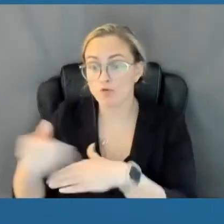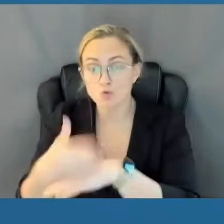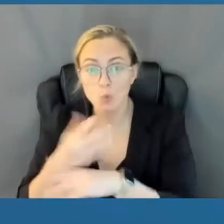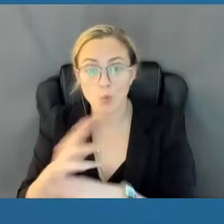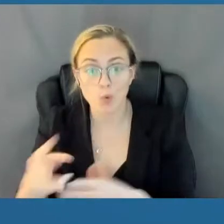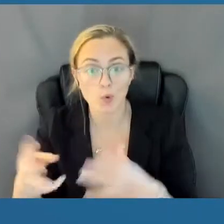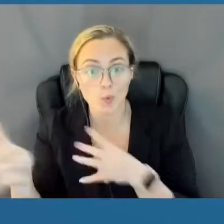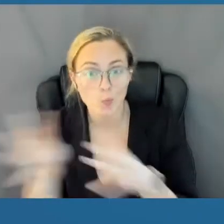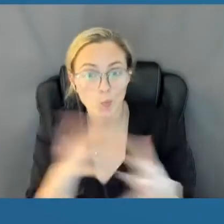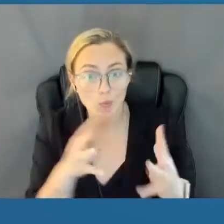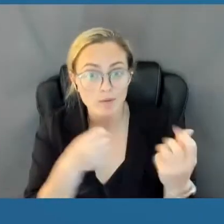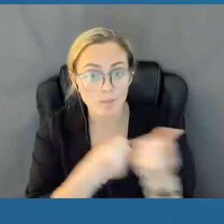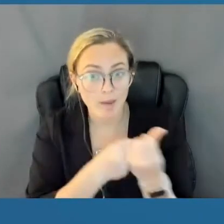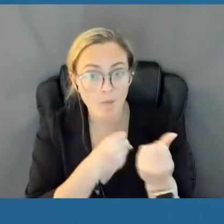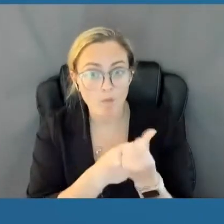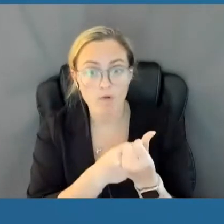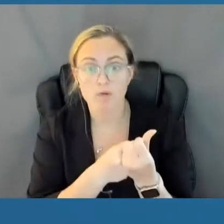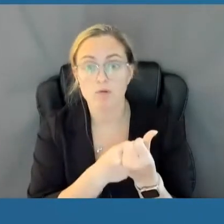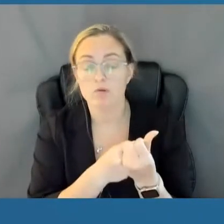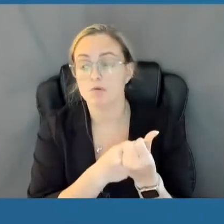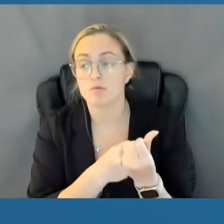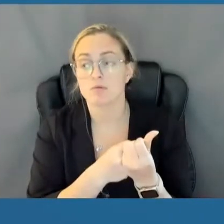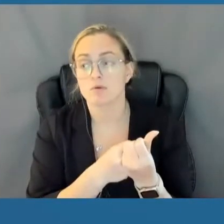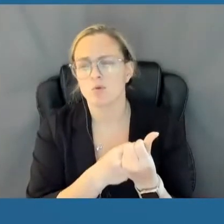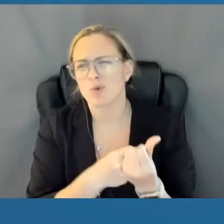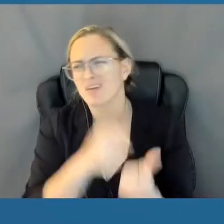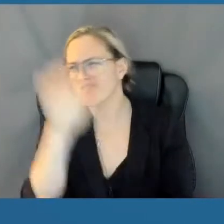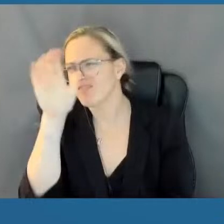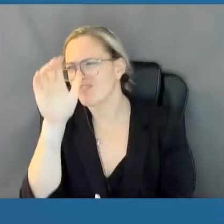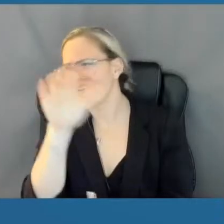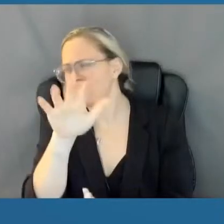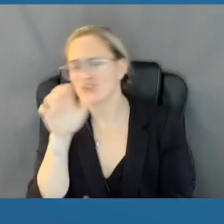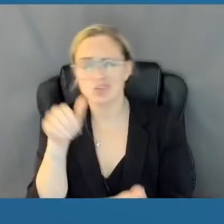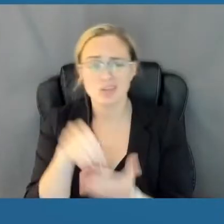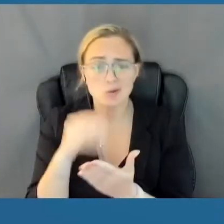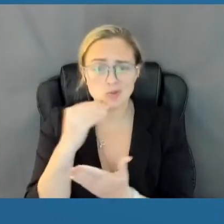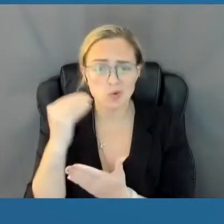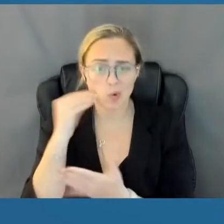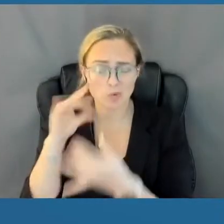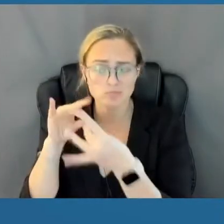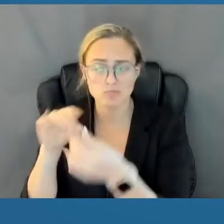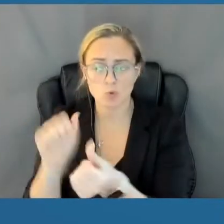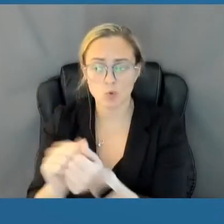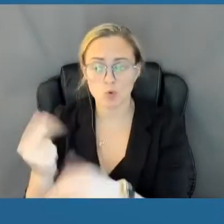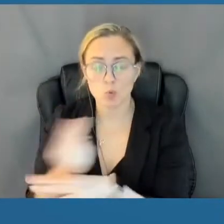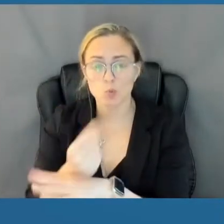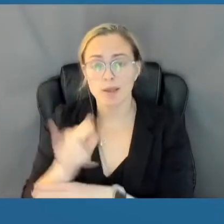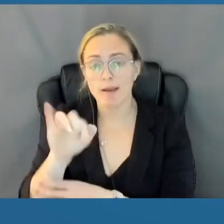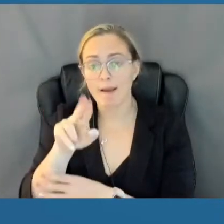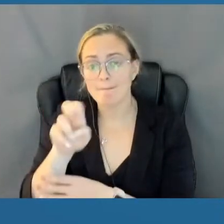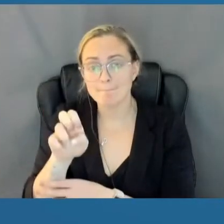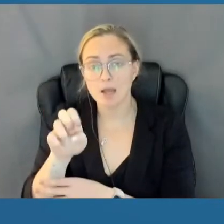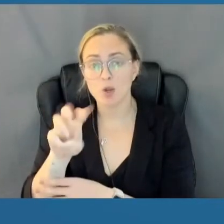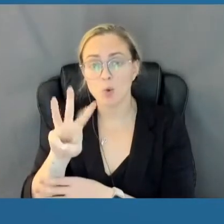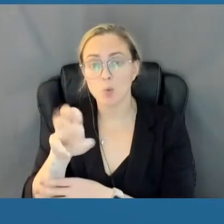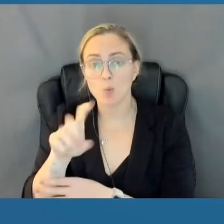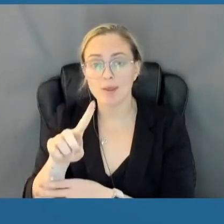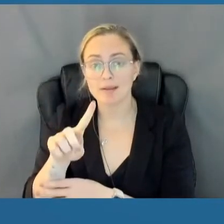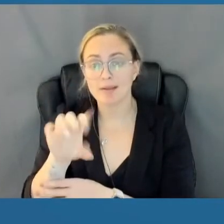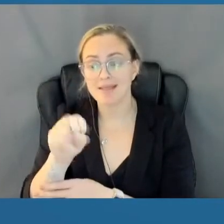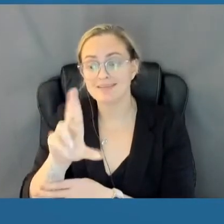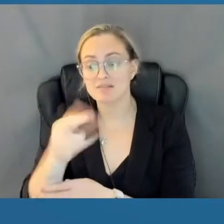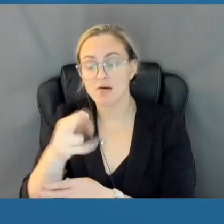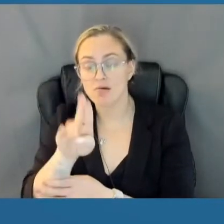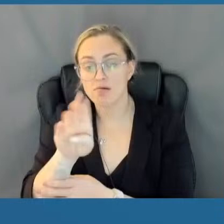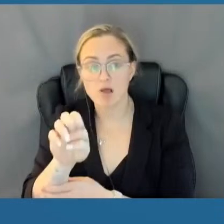to power about 500,000 homes under the initiatives that were underway with Empire Wind and Sunrise. And